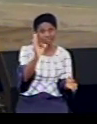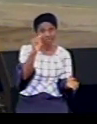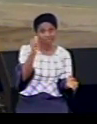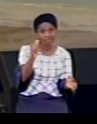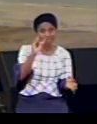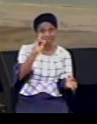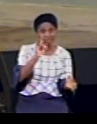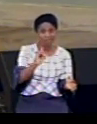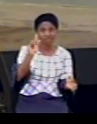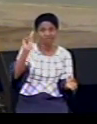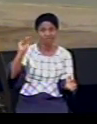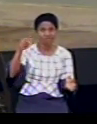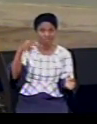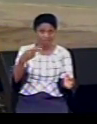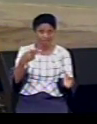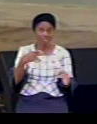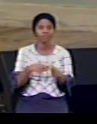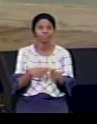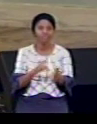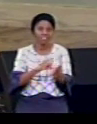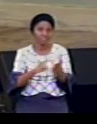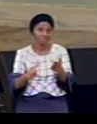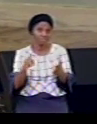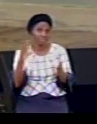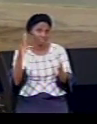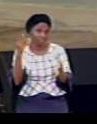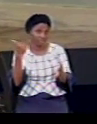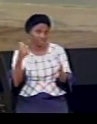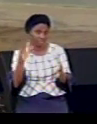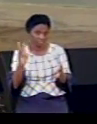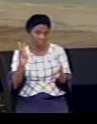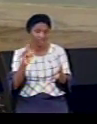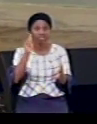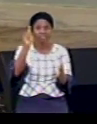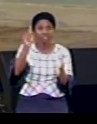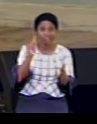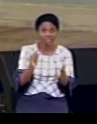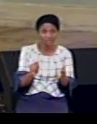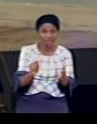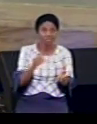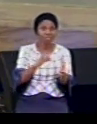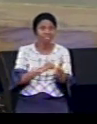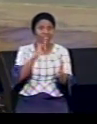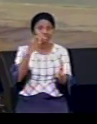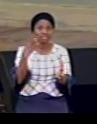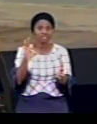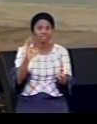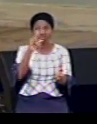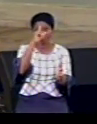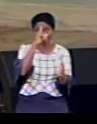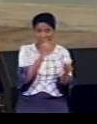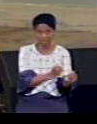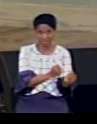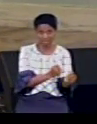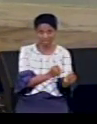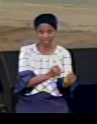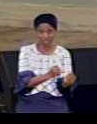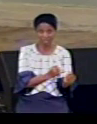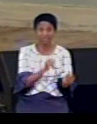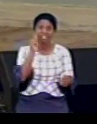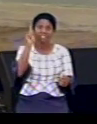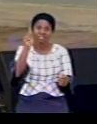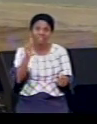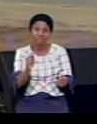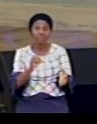We're looking at verse 16. Therefore, it is of faith.